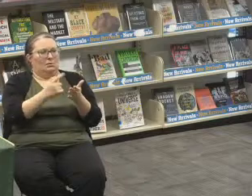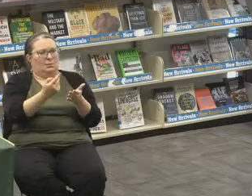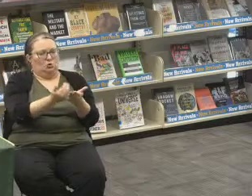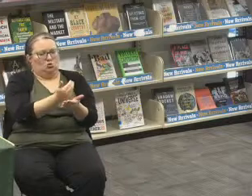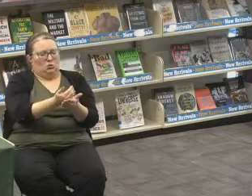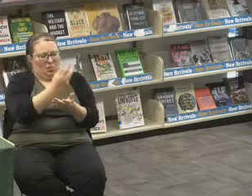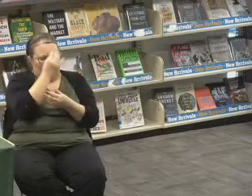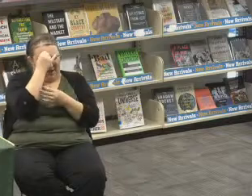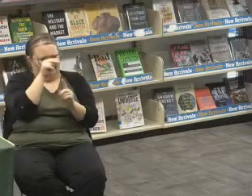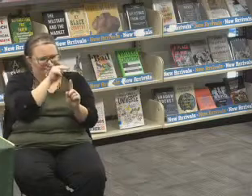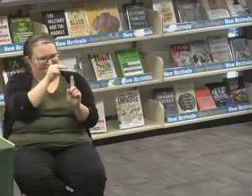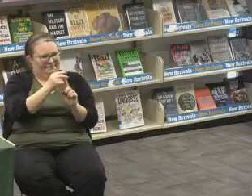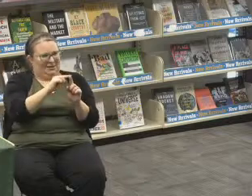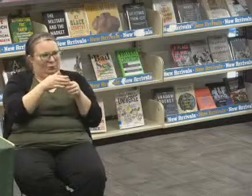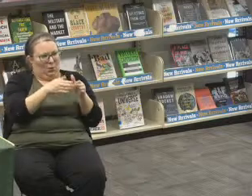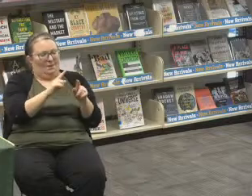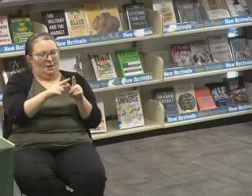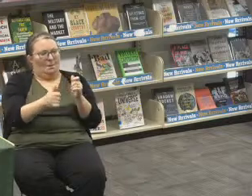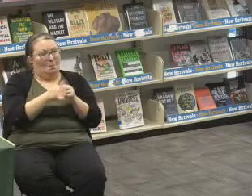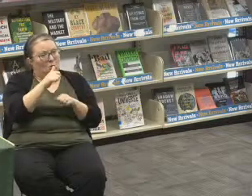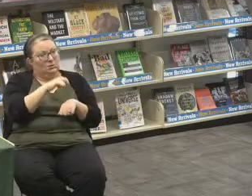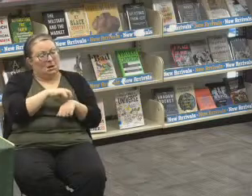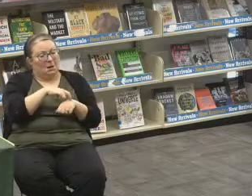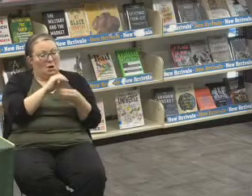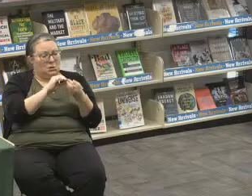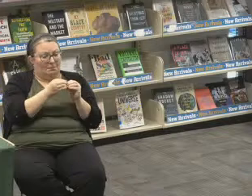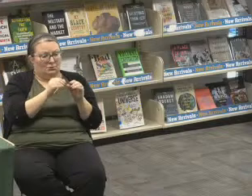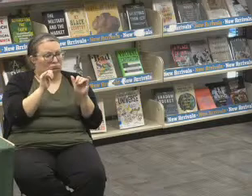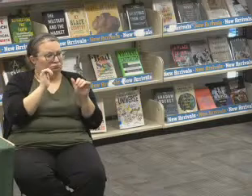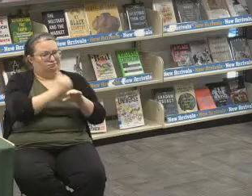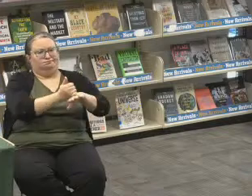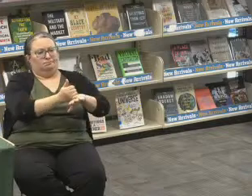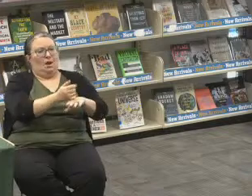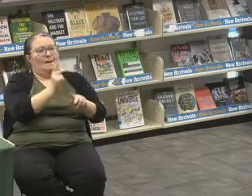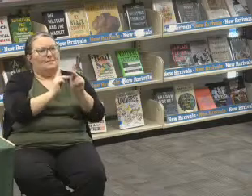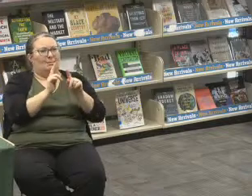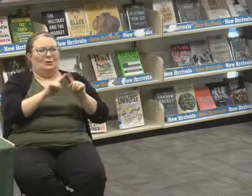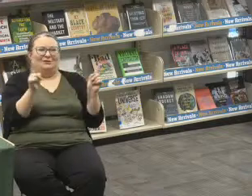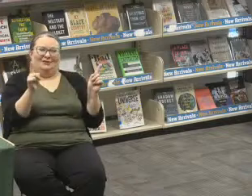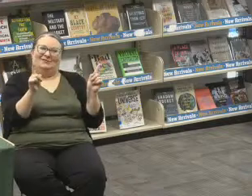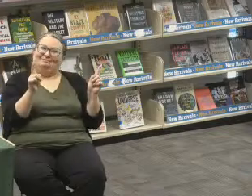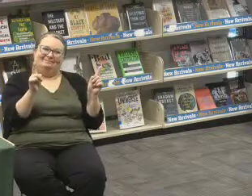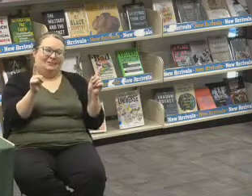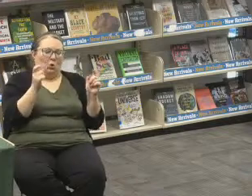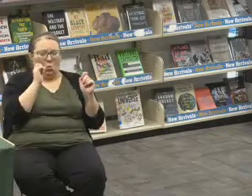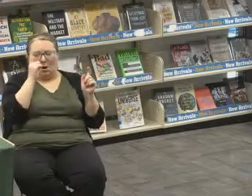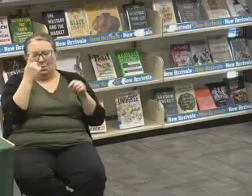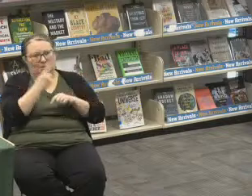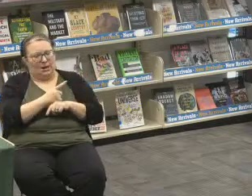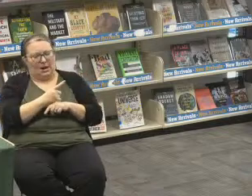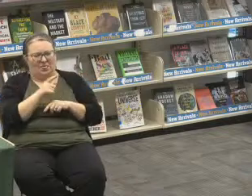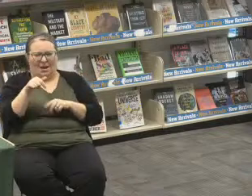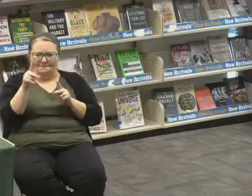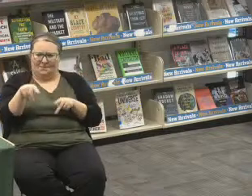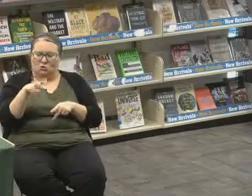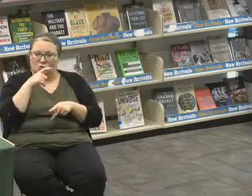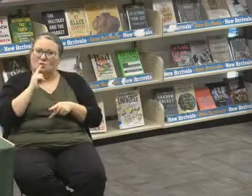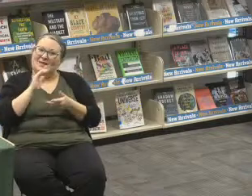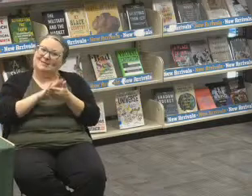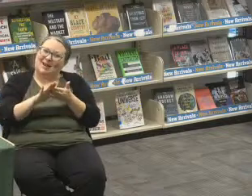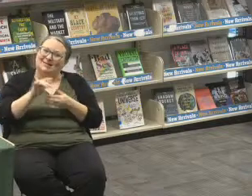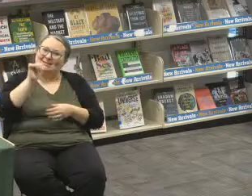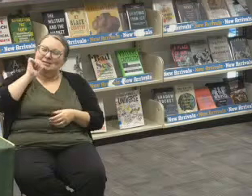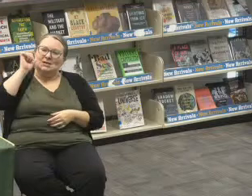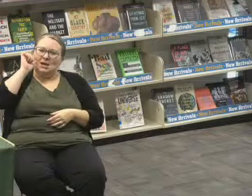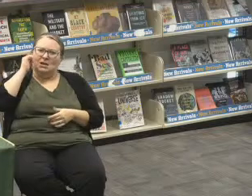think about it differently. But for the most part, numbers are numbers. People are different. You wake up one day, that person that was really nice to